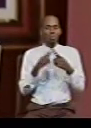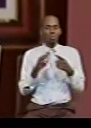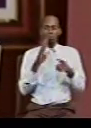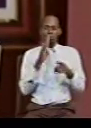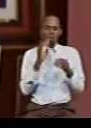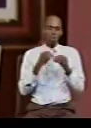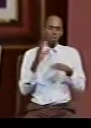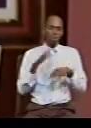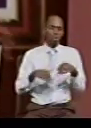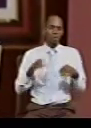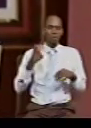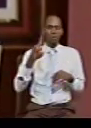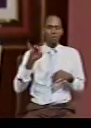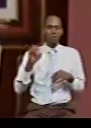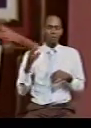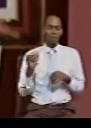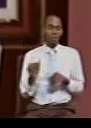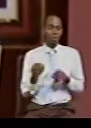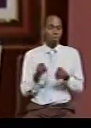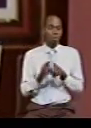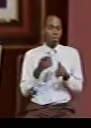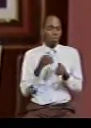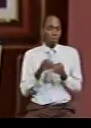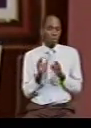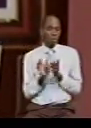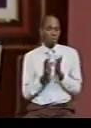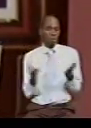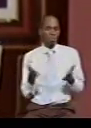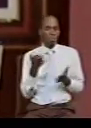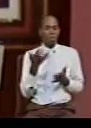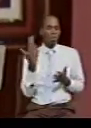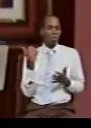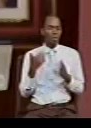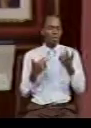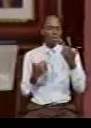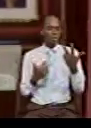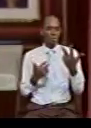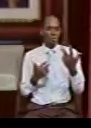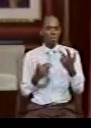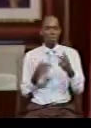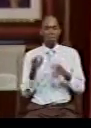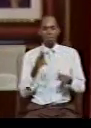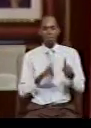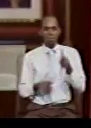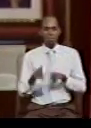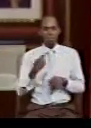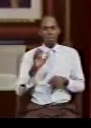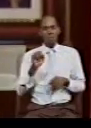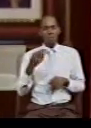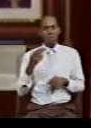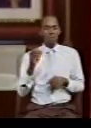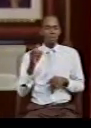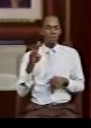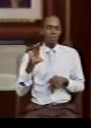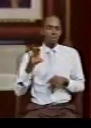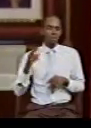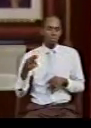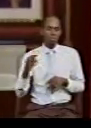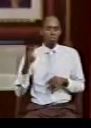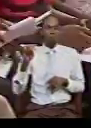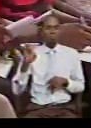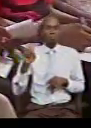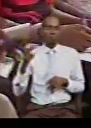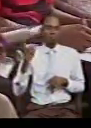and Abednego. They went through the fire. They were not burnt. Tonight, you are